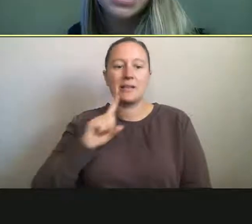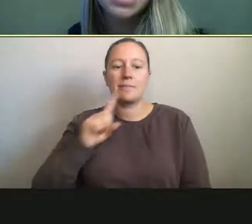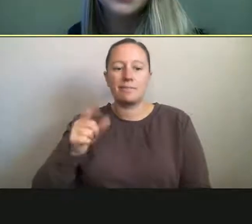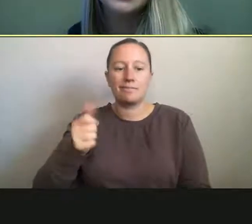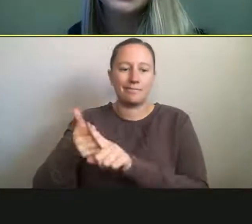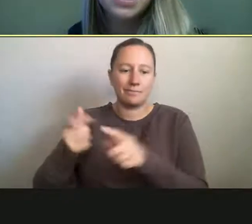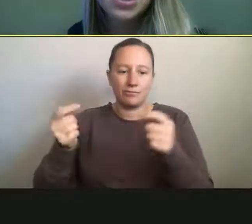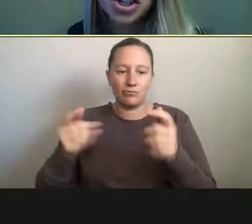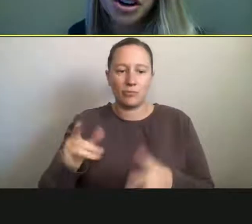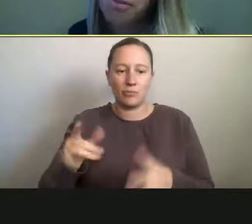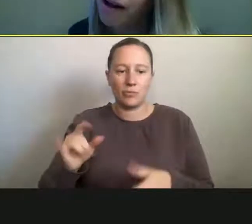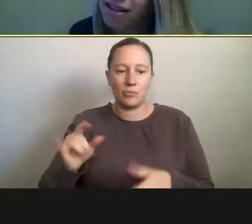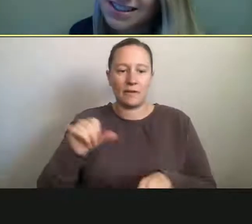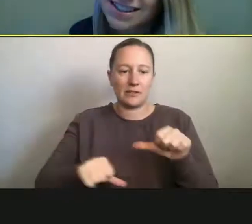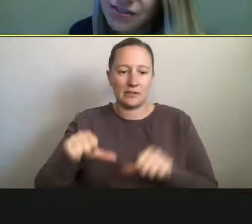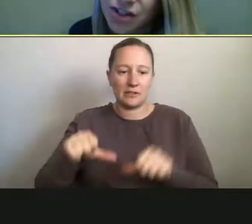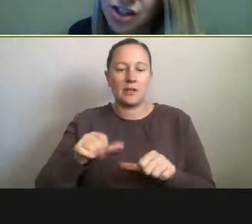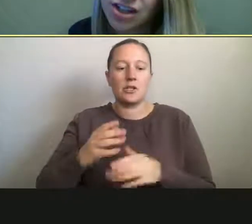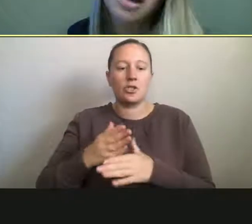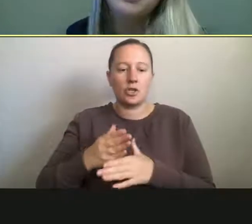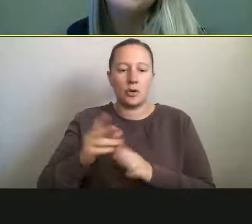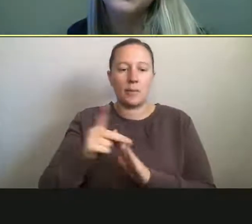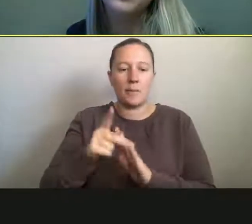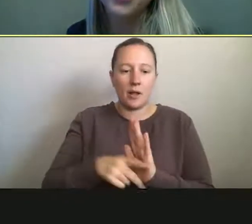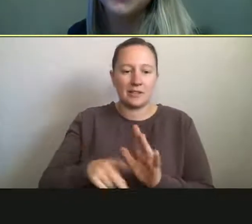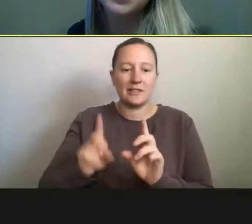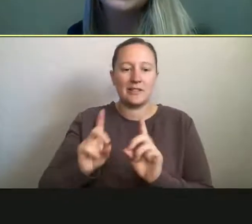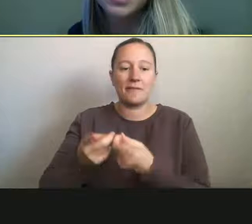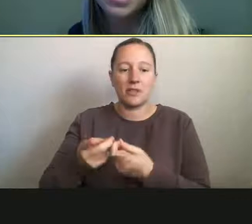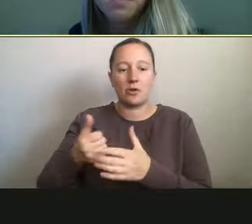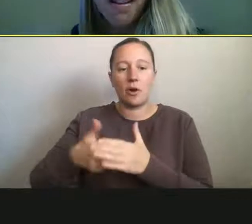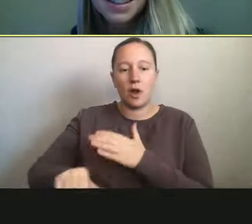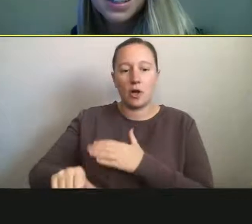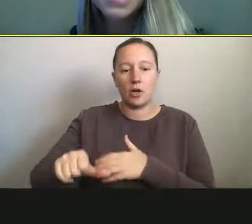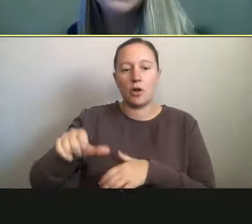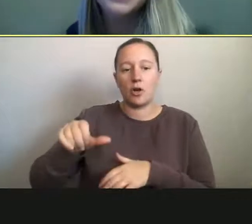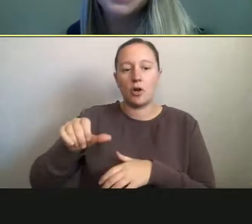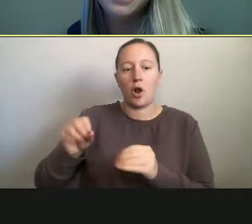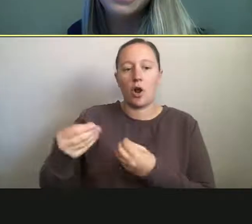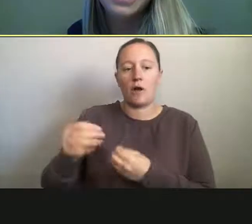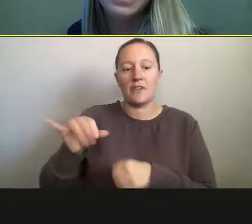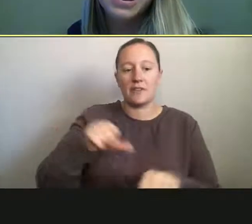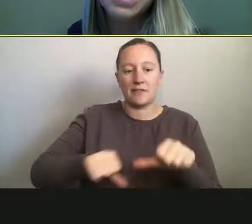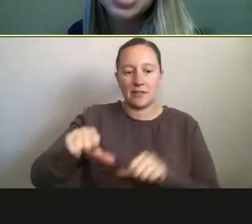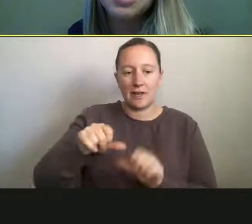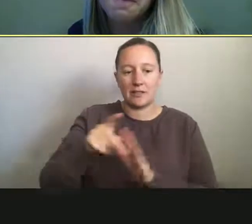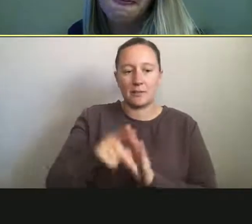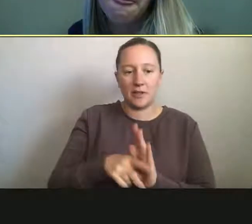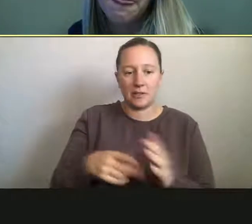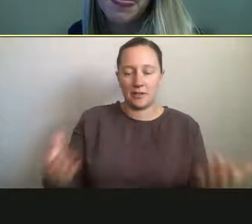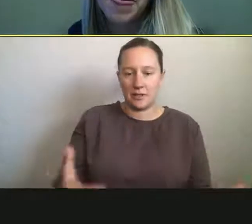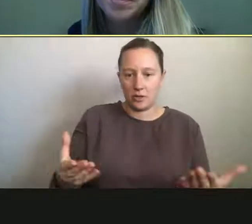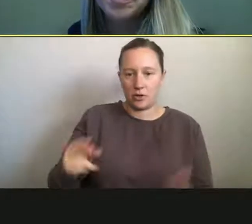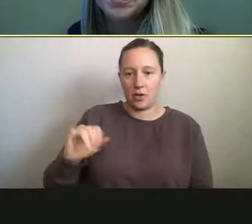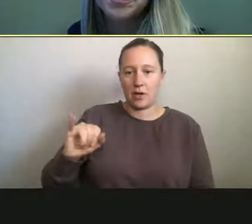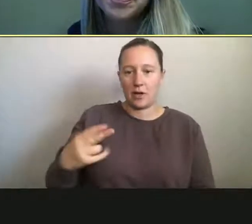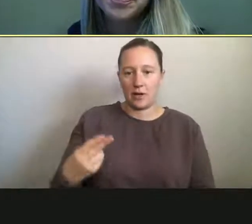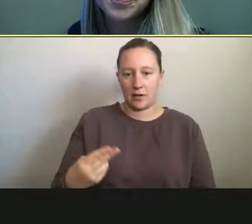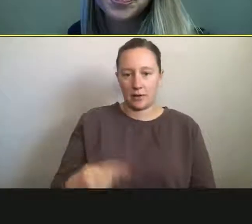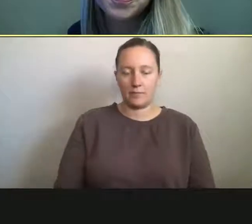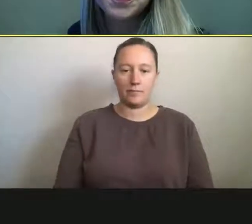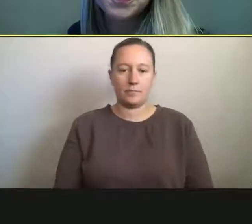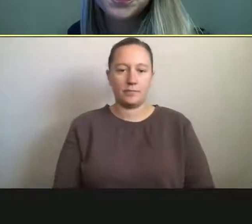the Scientific Data Sharing Policy Division within the Office of Science Policy here at NIH.